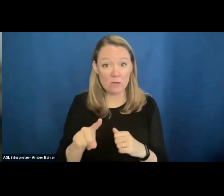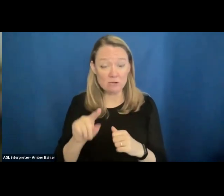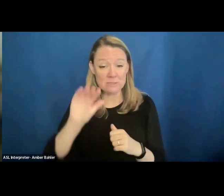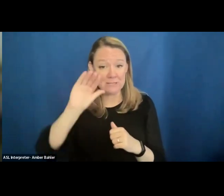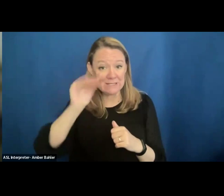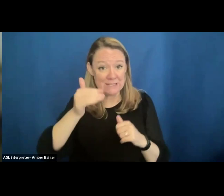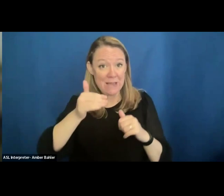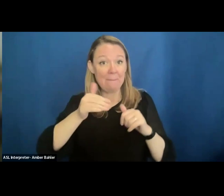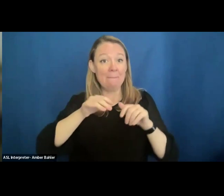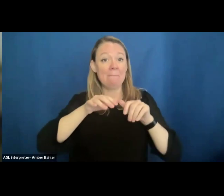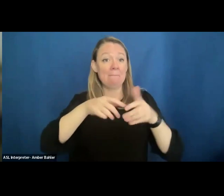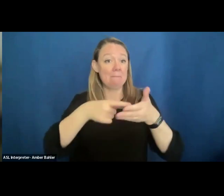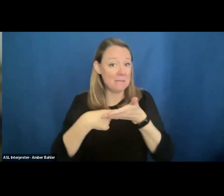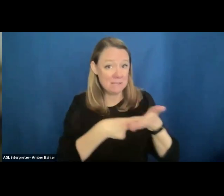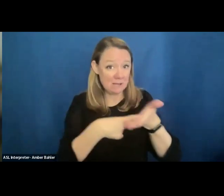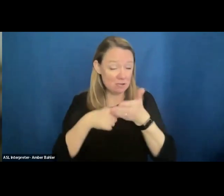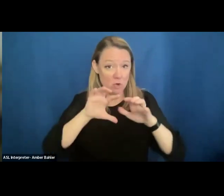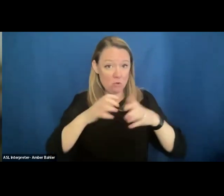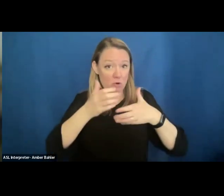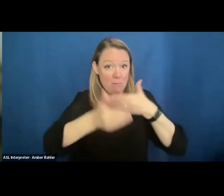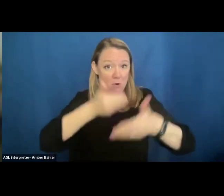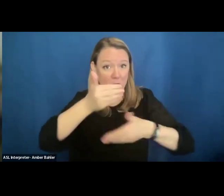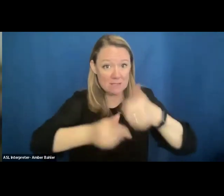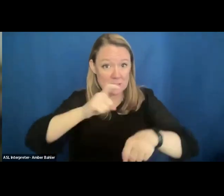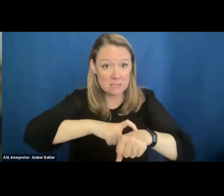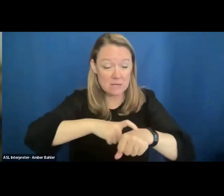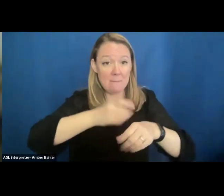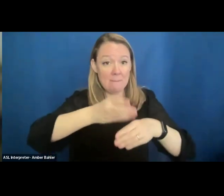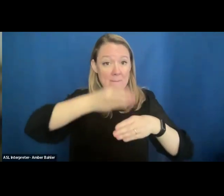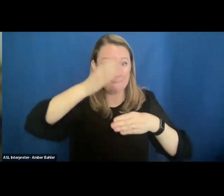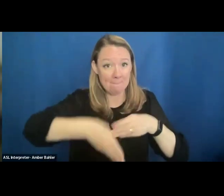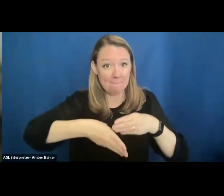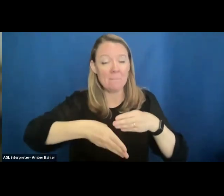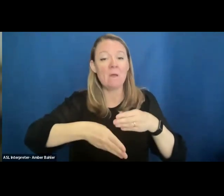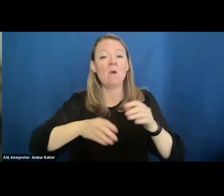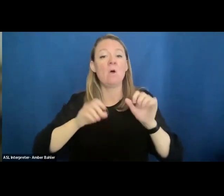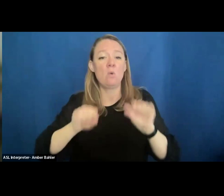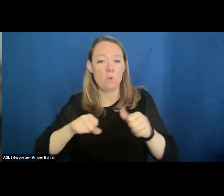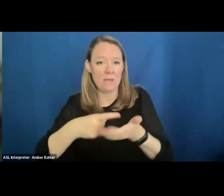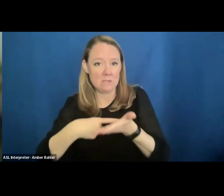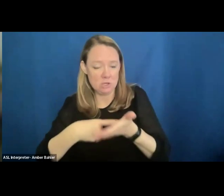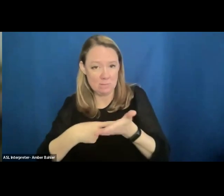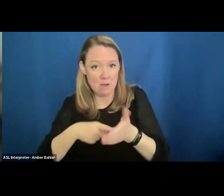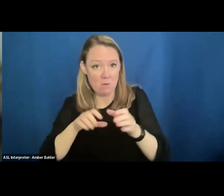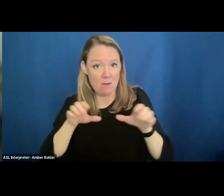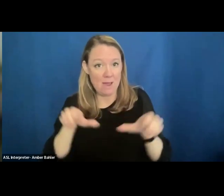group processing time. We can move into action items and next steps and then do public comment.